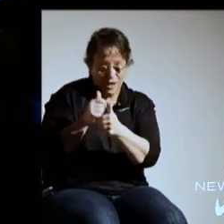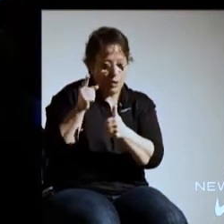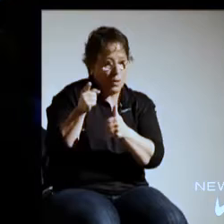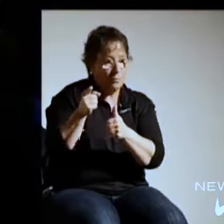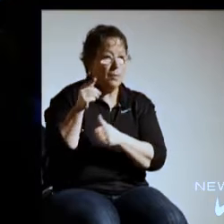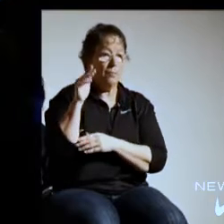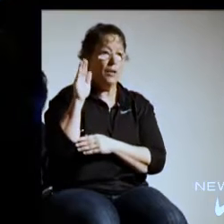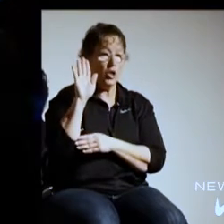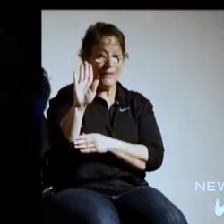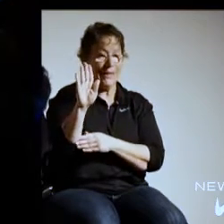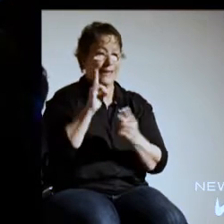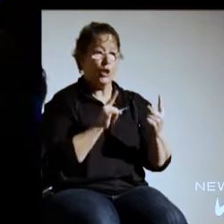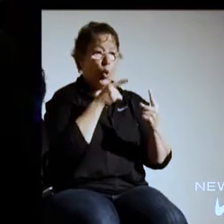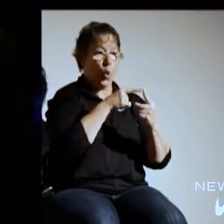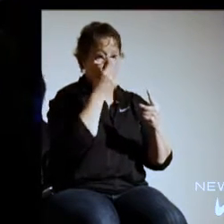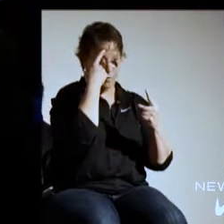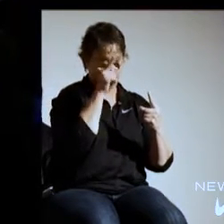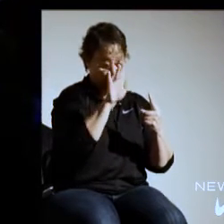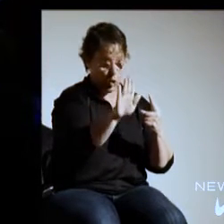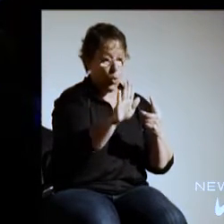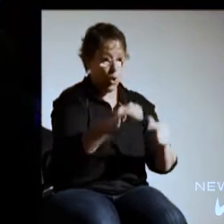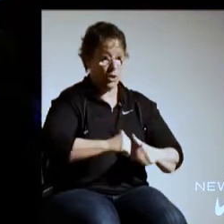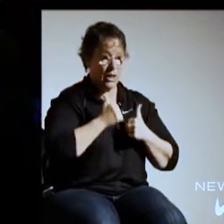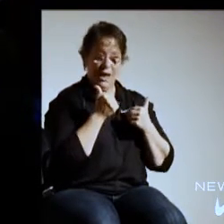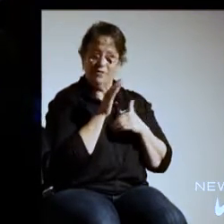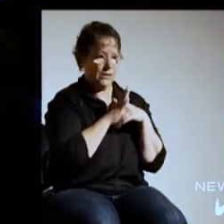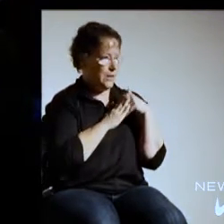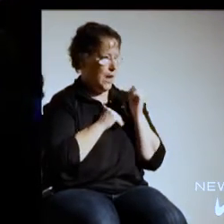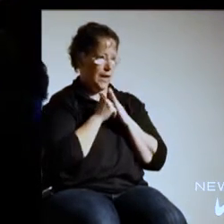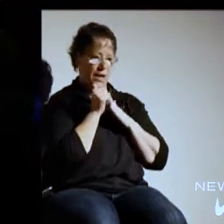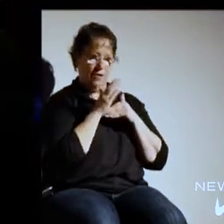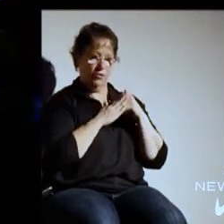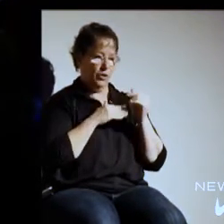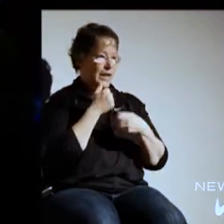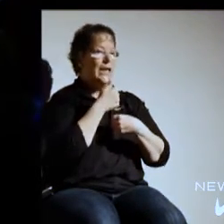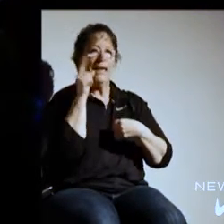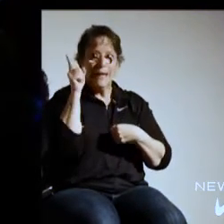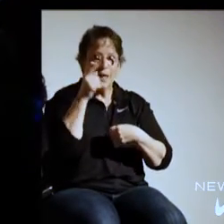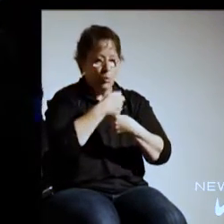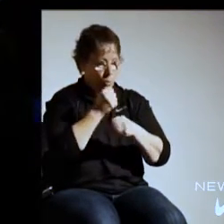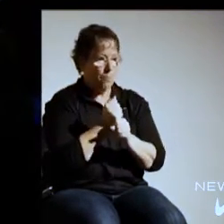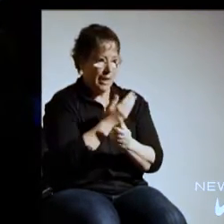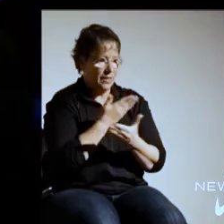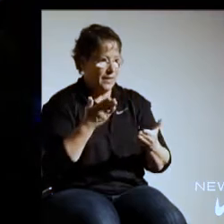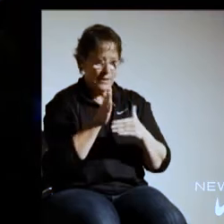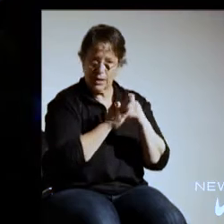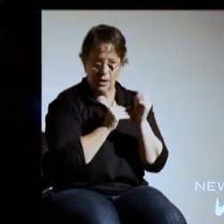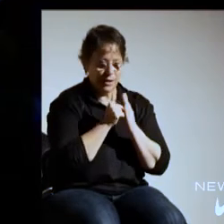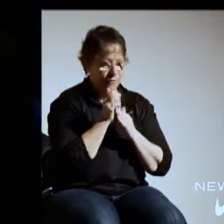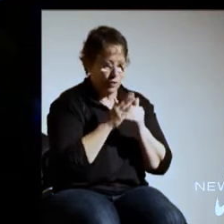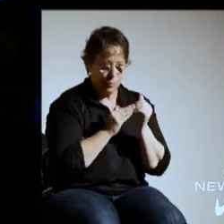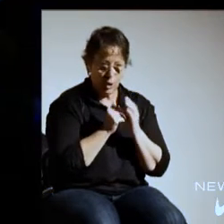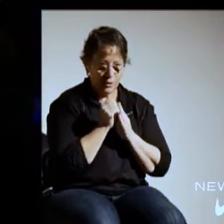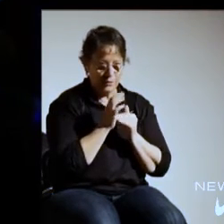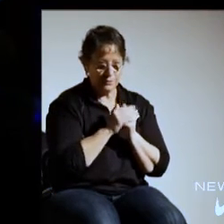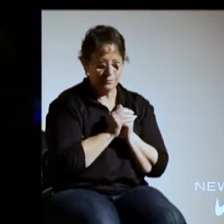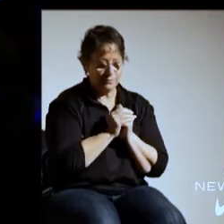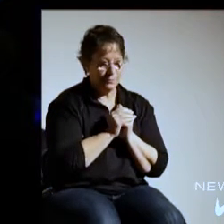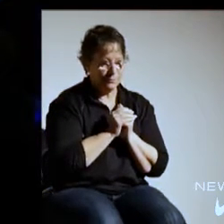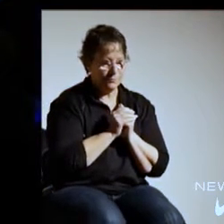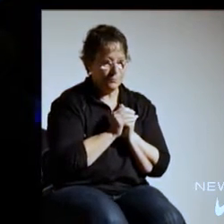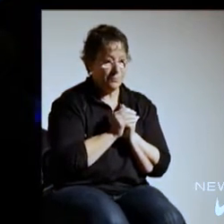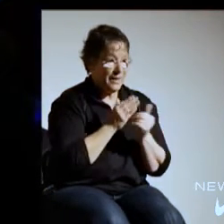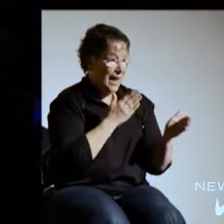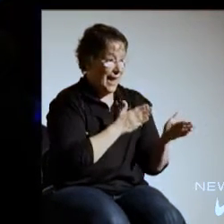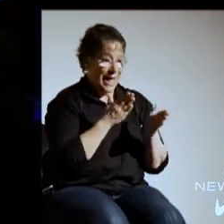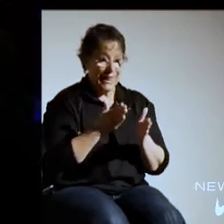is not comfort. He will stretch you and make things uncomfortable. It was uncomfortable, you know. Things didn't get easier